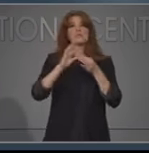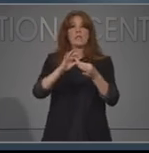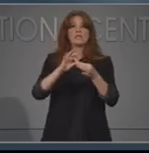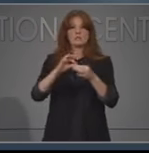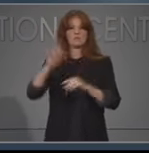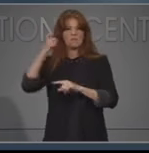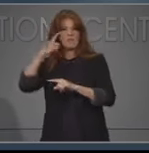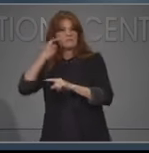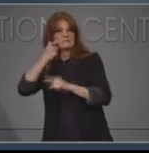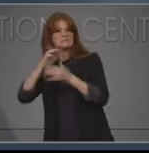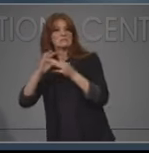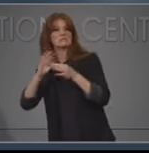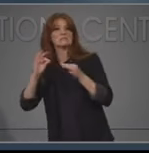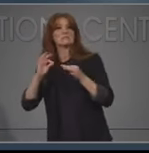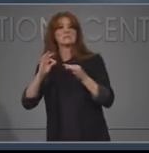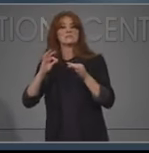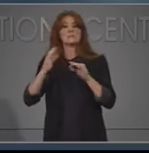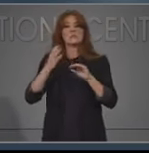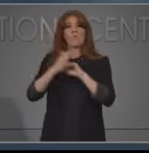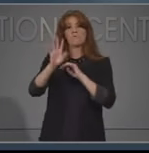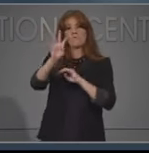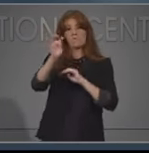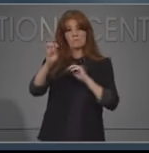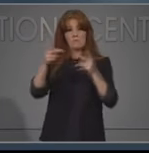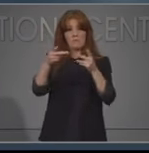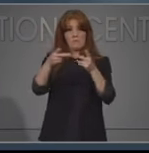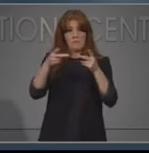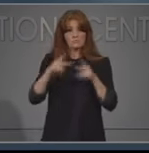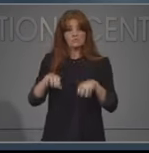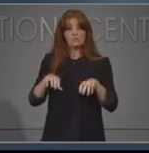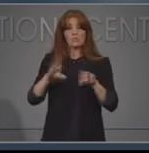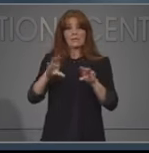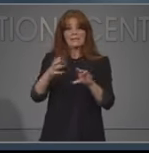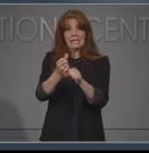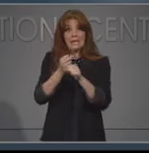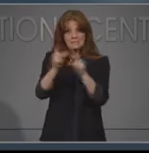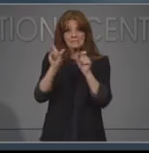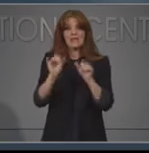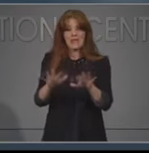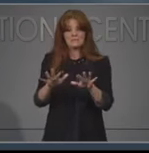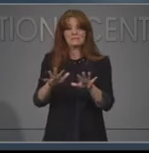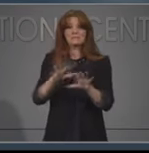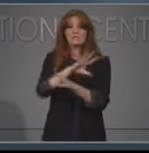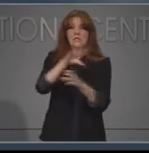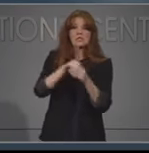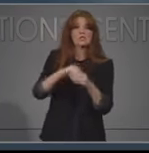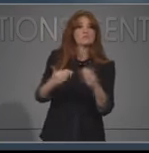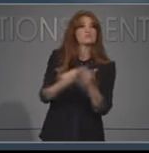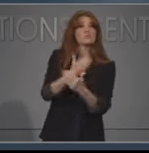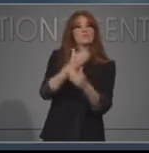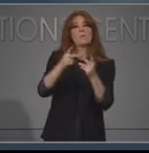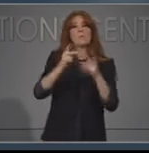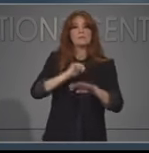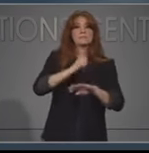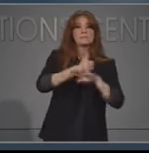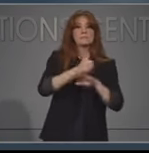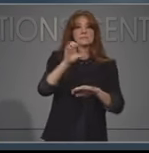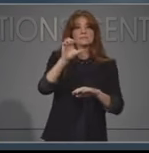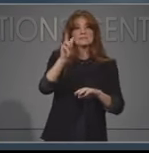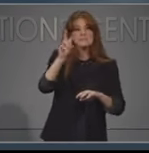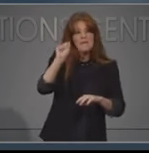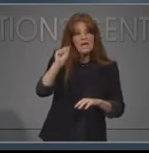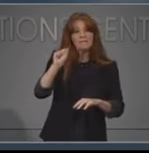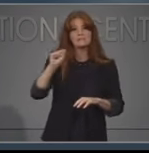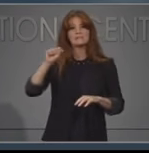governor mentioned, we now have over 400 testing sites verified and listed on our website, including new locations from CVS and